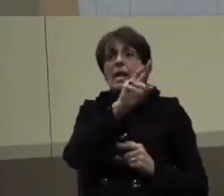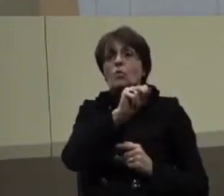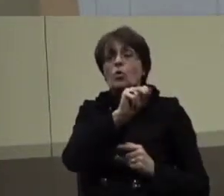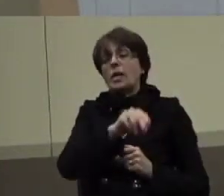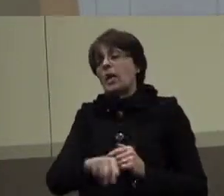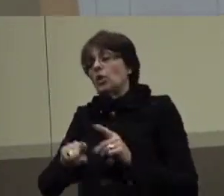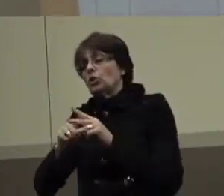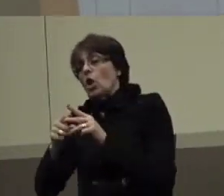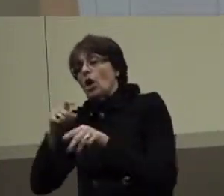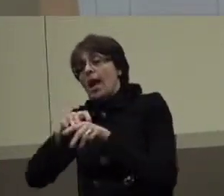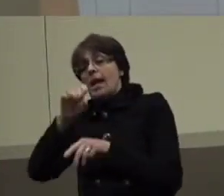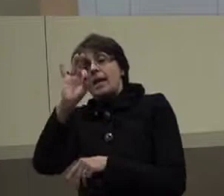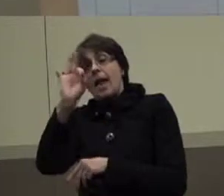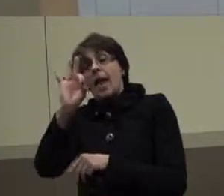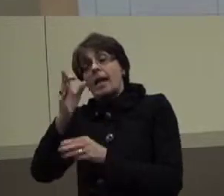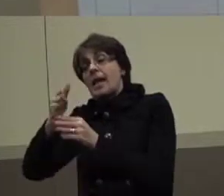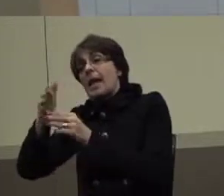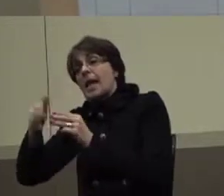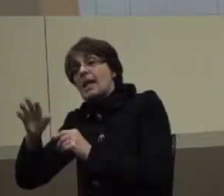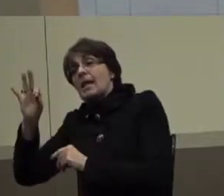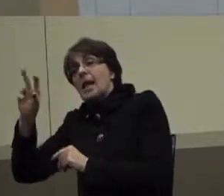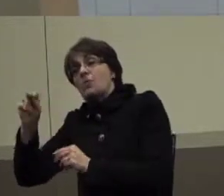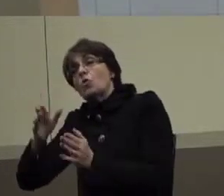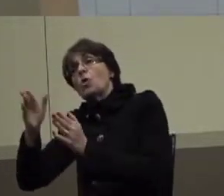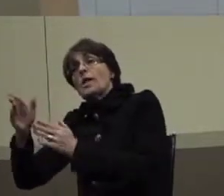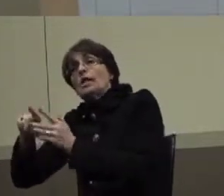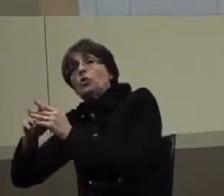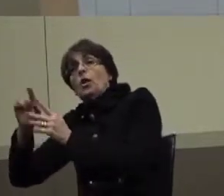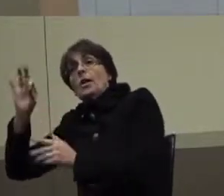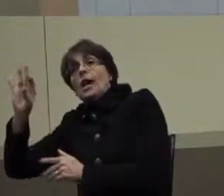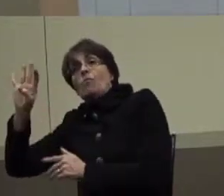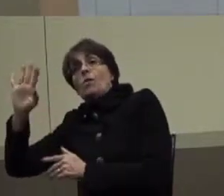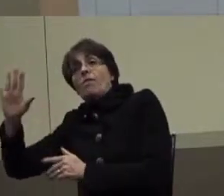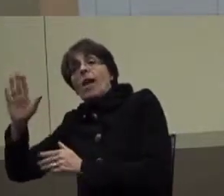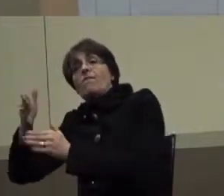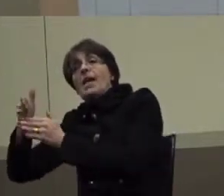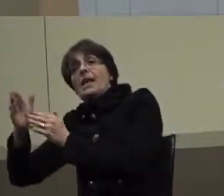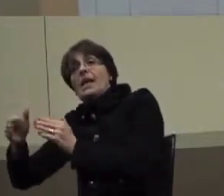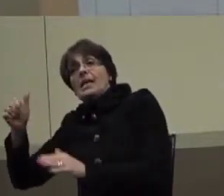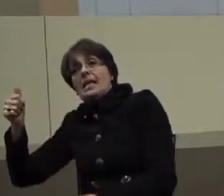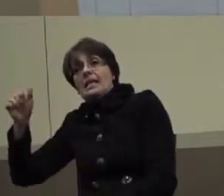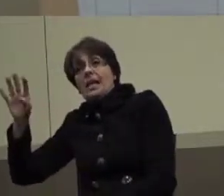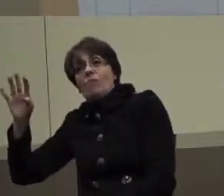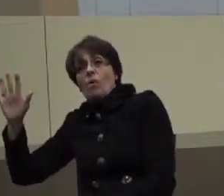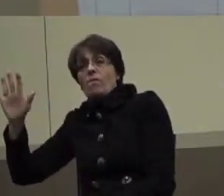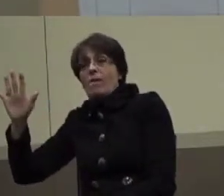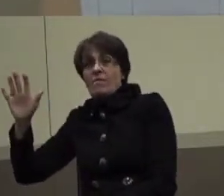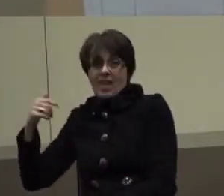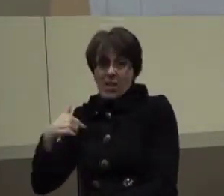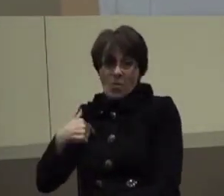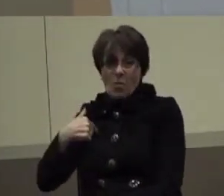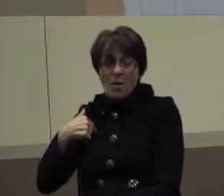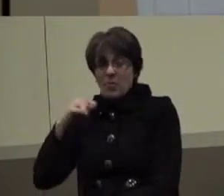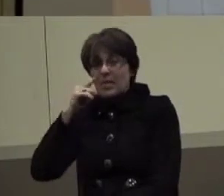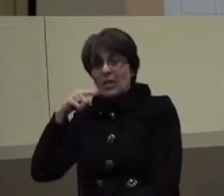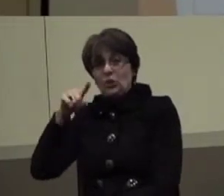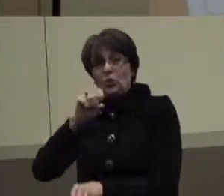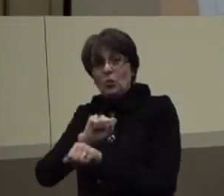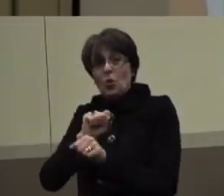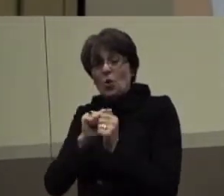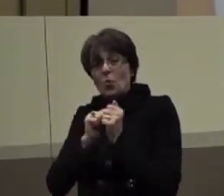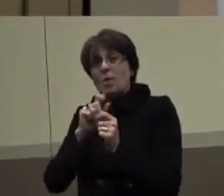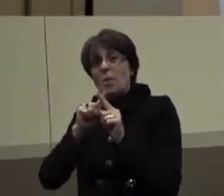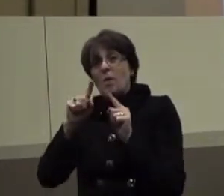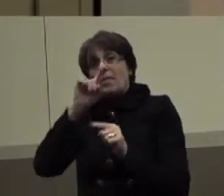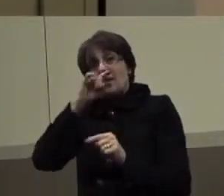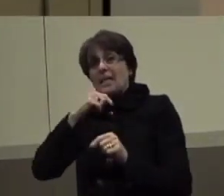It started at 9 o'clock and ended at 9:30. It started at 9:45 and ended at 10:45. I don't know about the kids you guys work with,